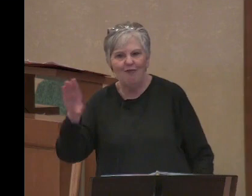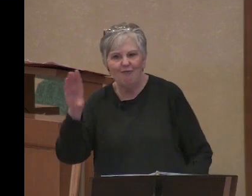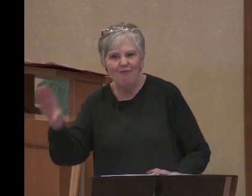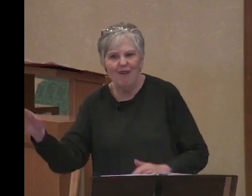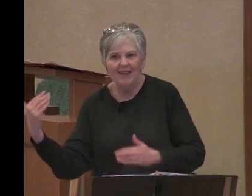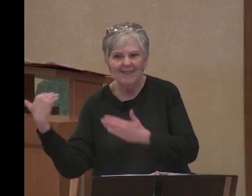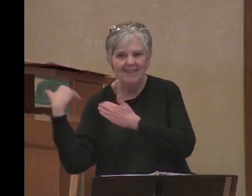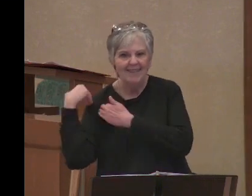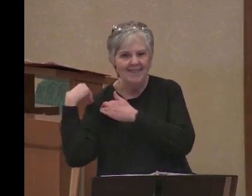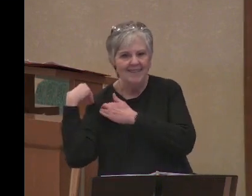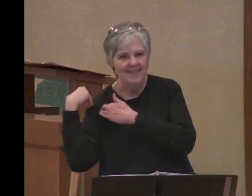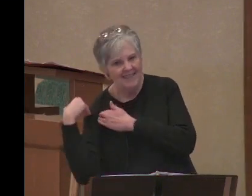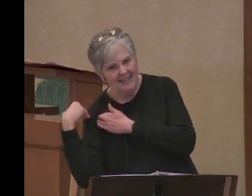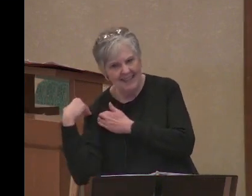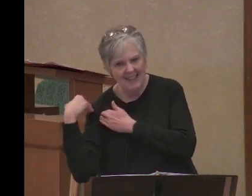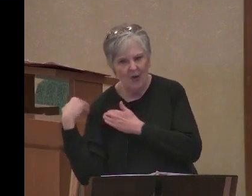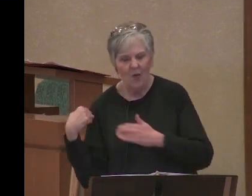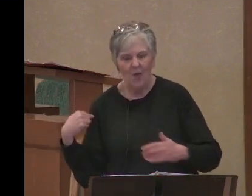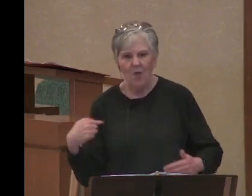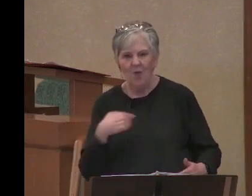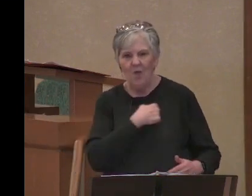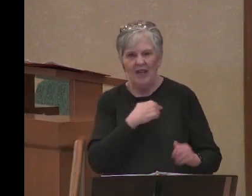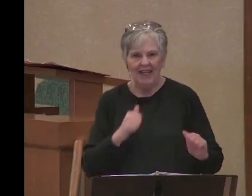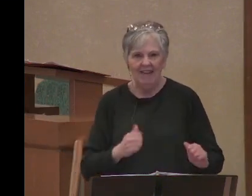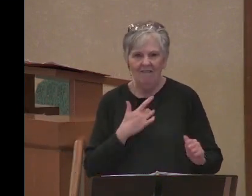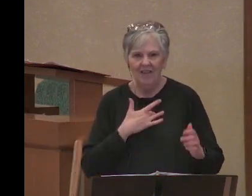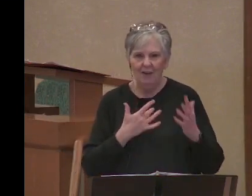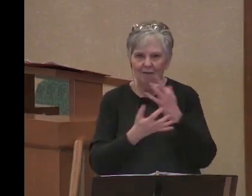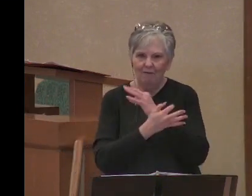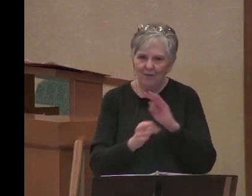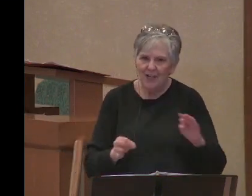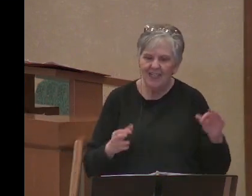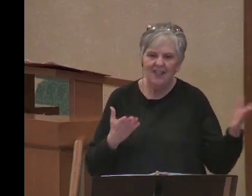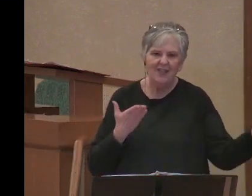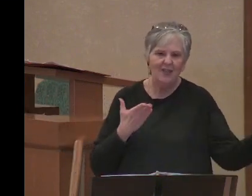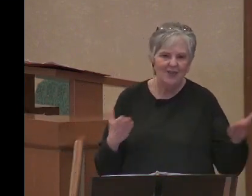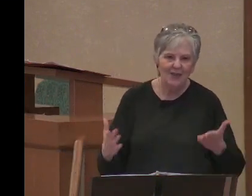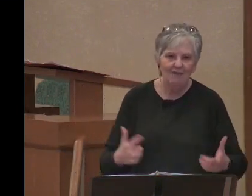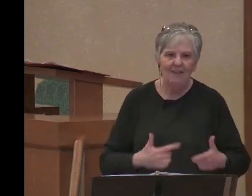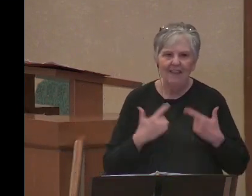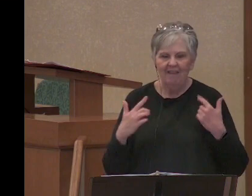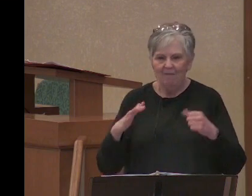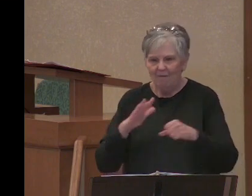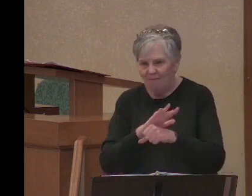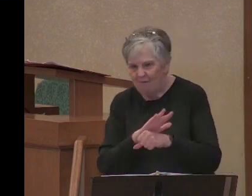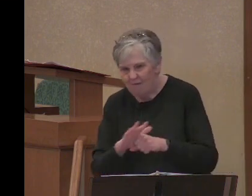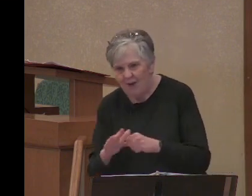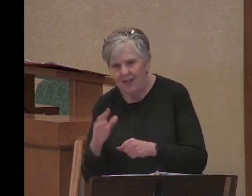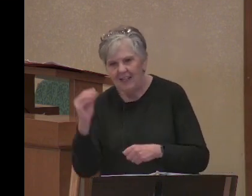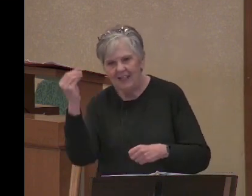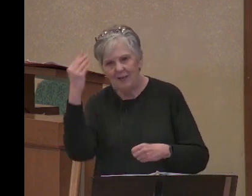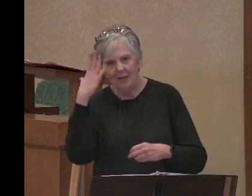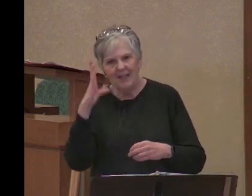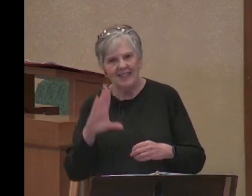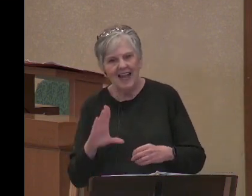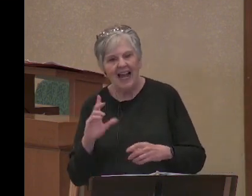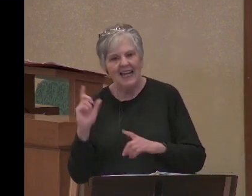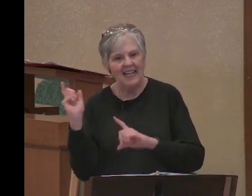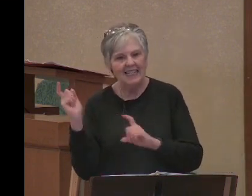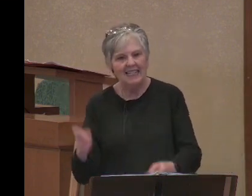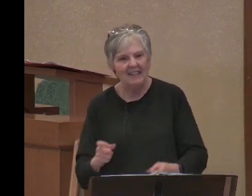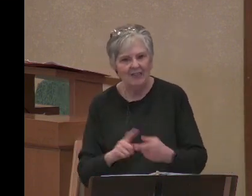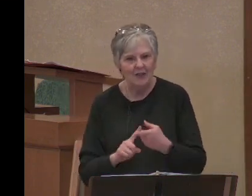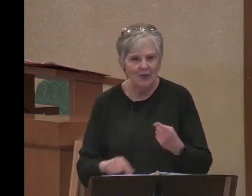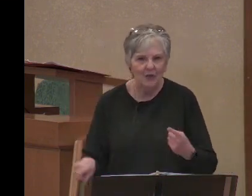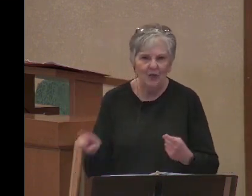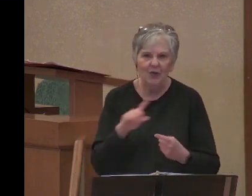live lives that are freed to serve, freed to live fully in the grace God has given to you